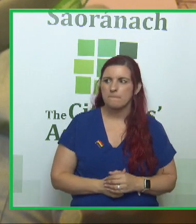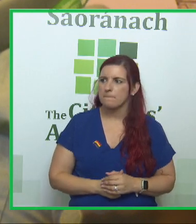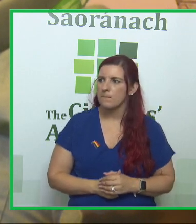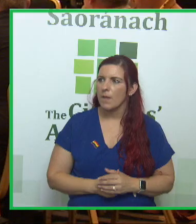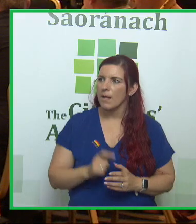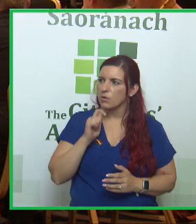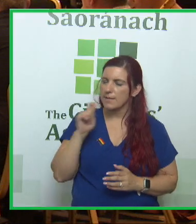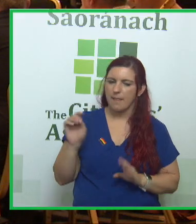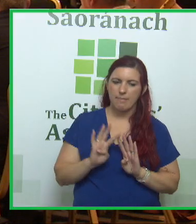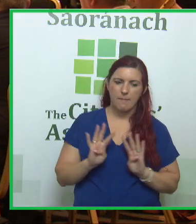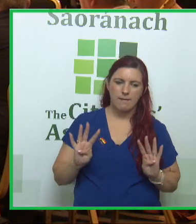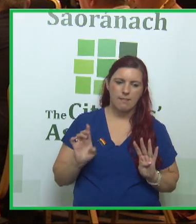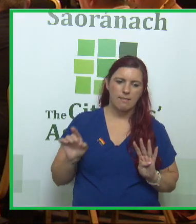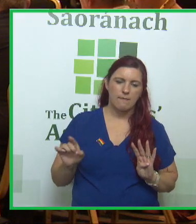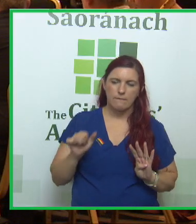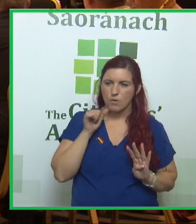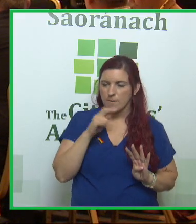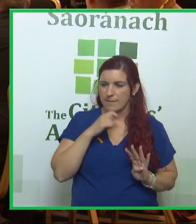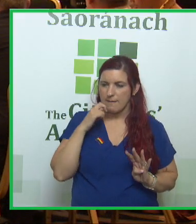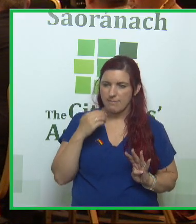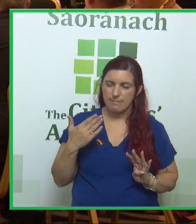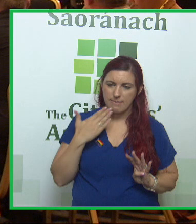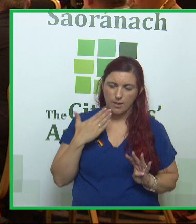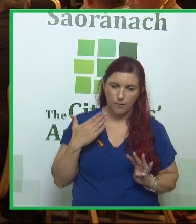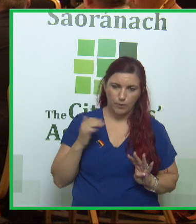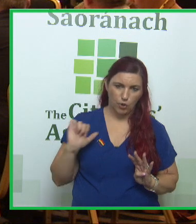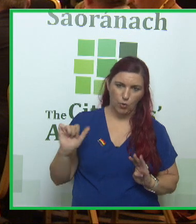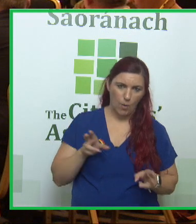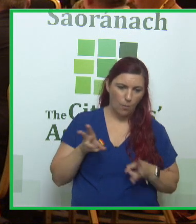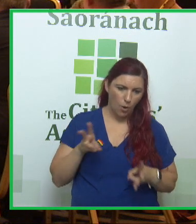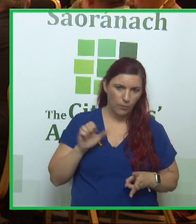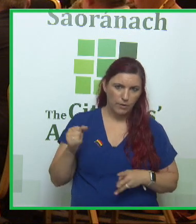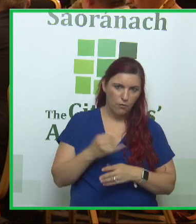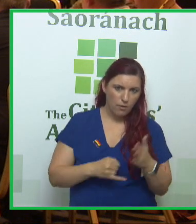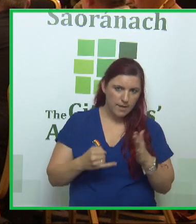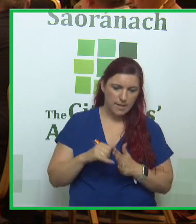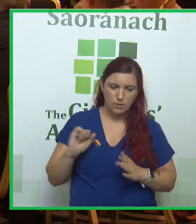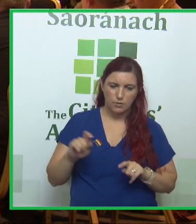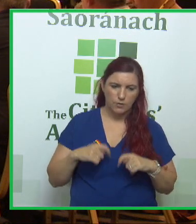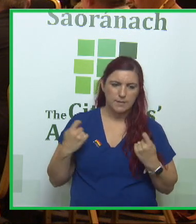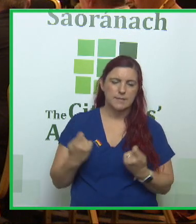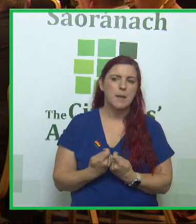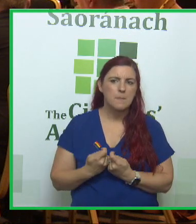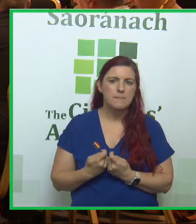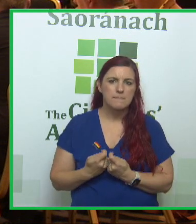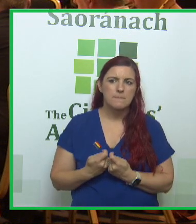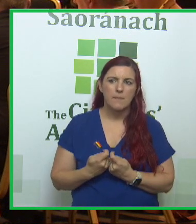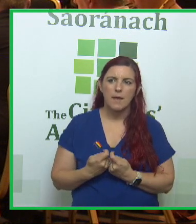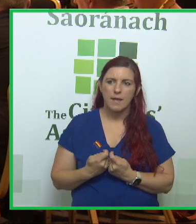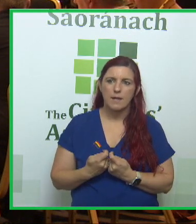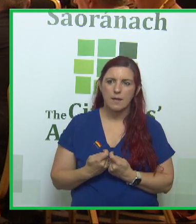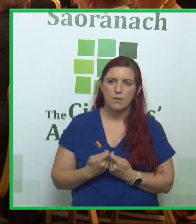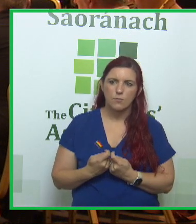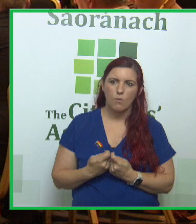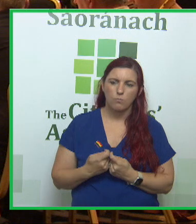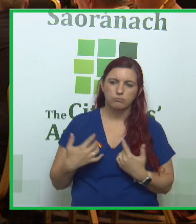a couple of things? Just first of all, thanks for all the work that you do with your organisations and with your teams. I mean, it is an